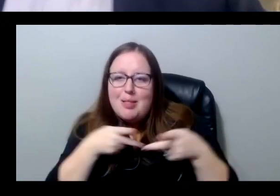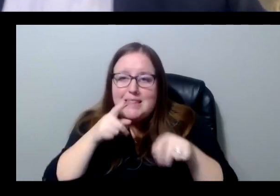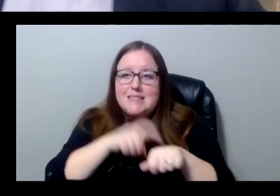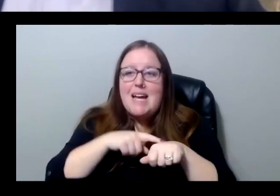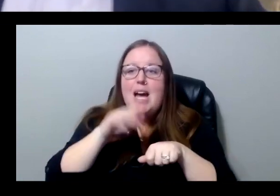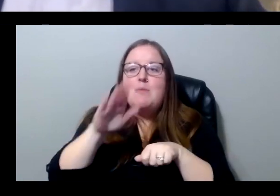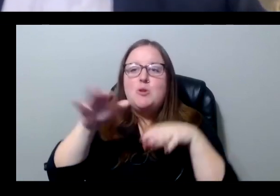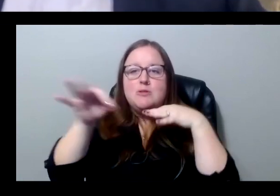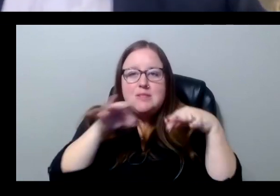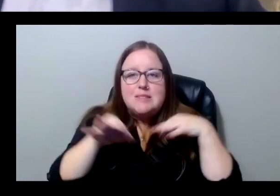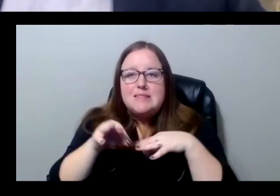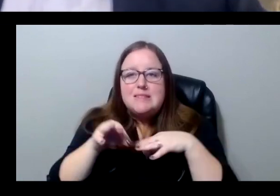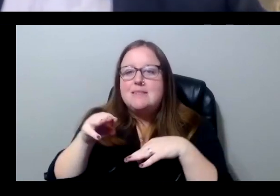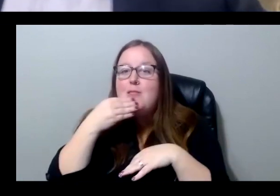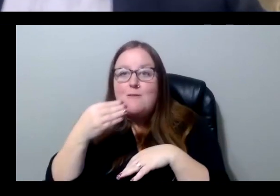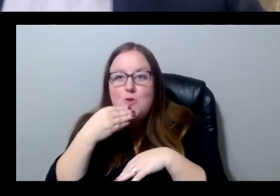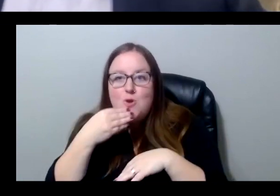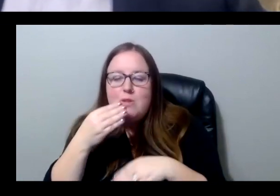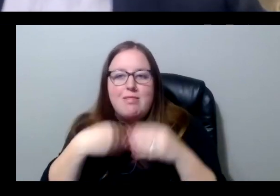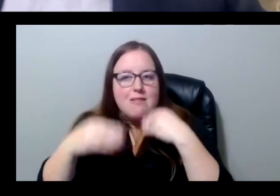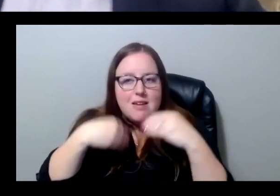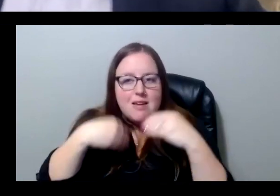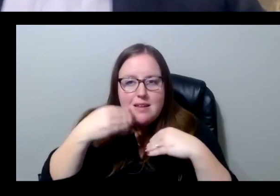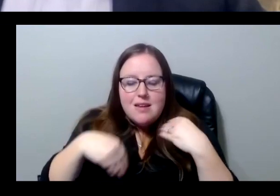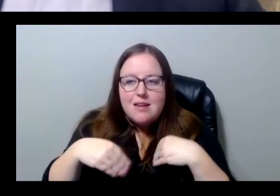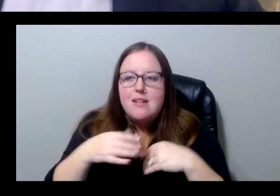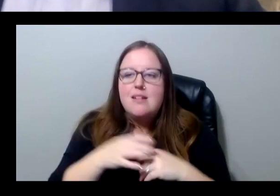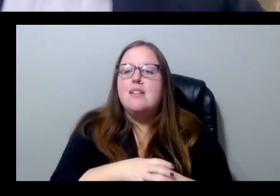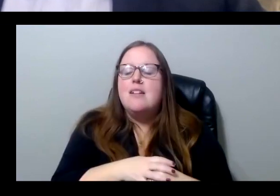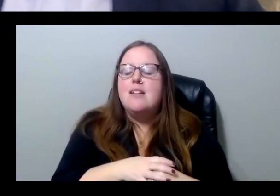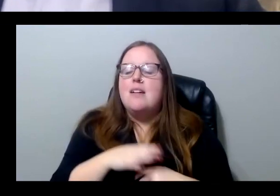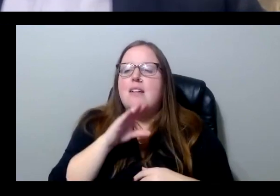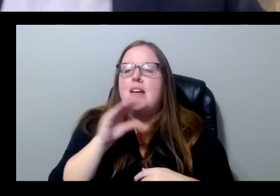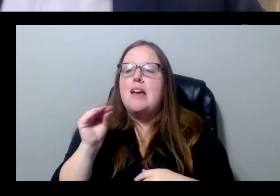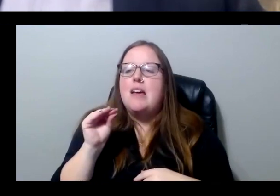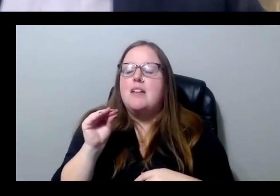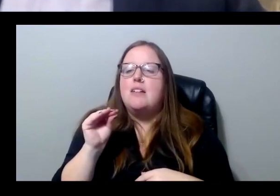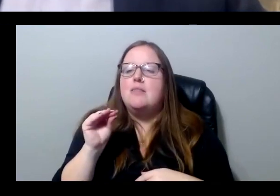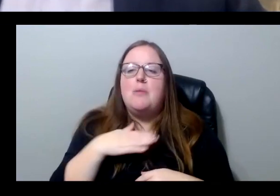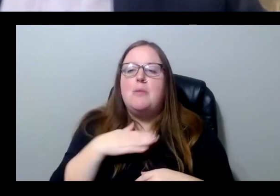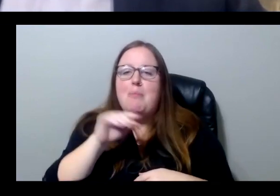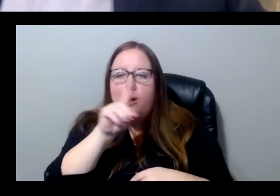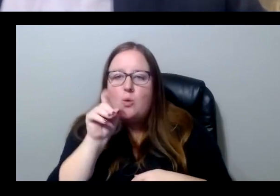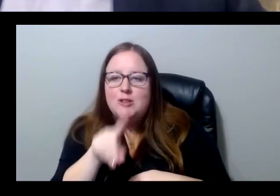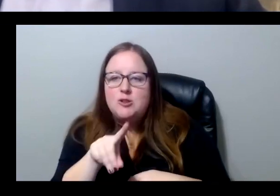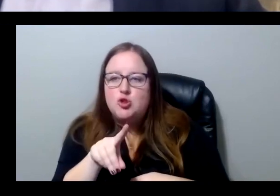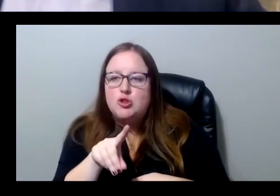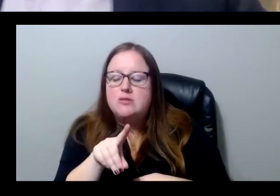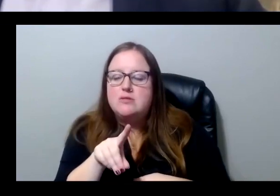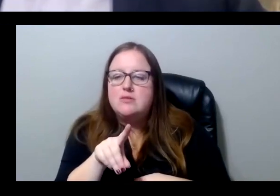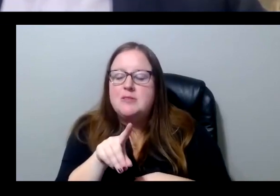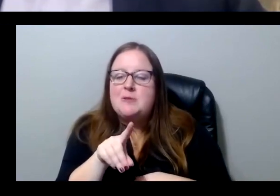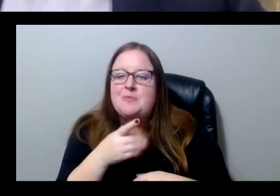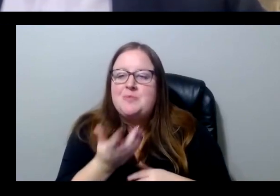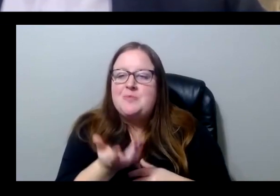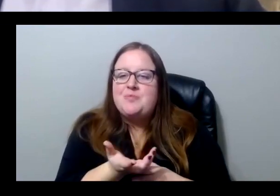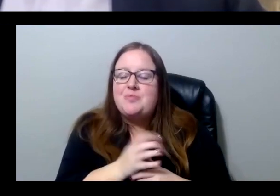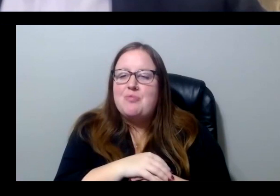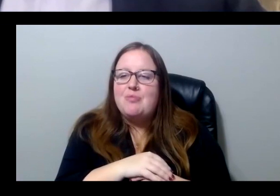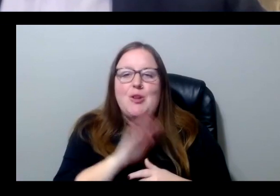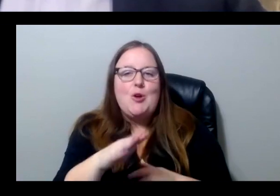is 15, are put into one concentration camp, Omarska, and Hira and children Halima